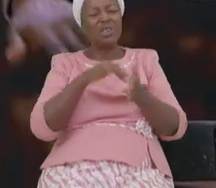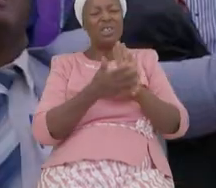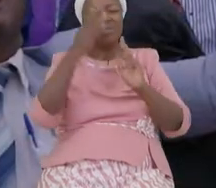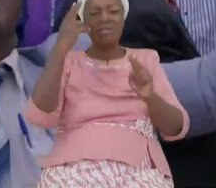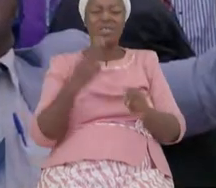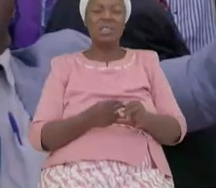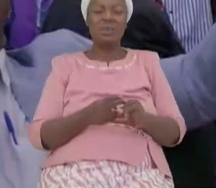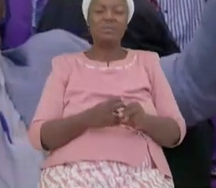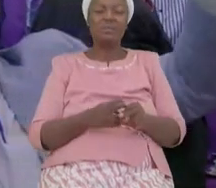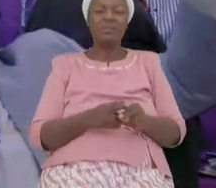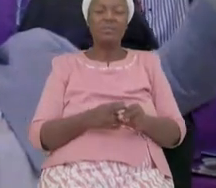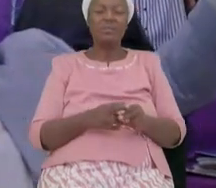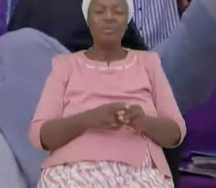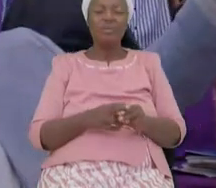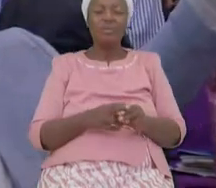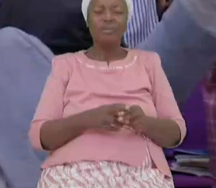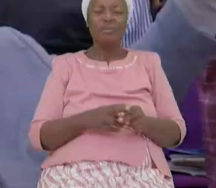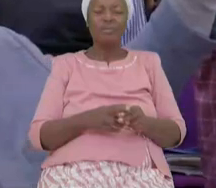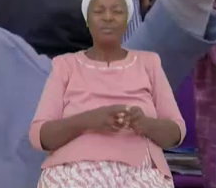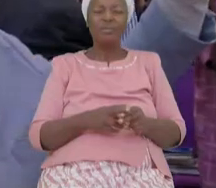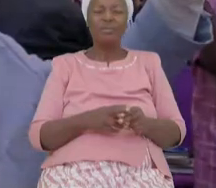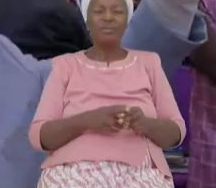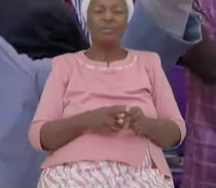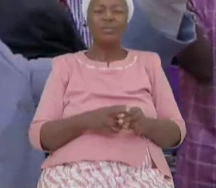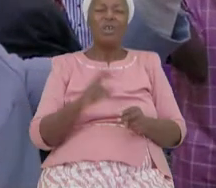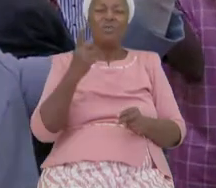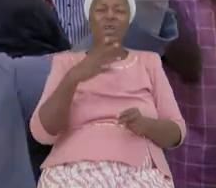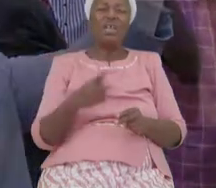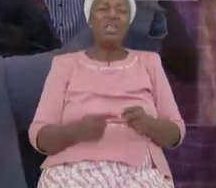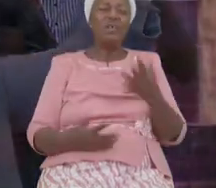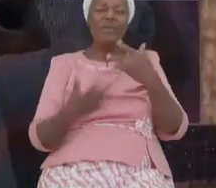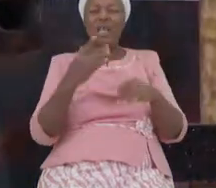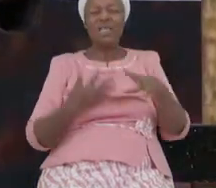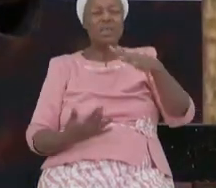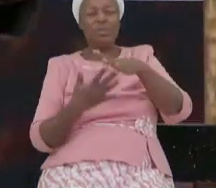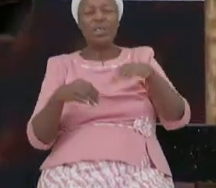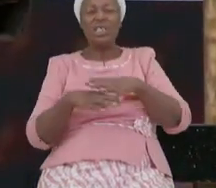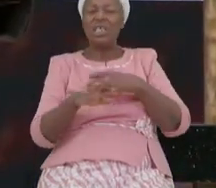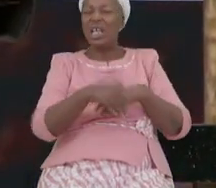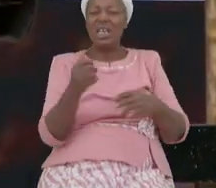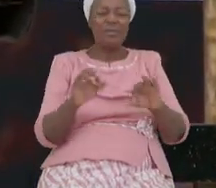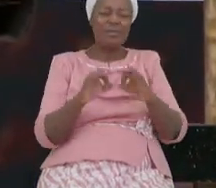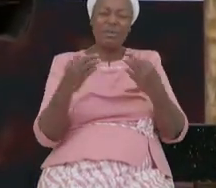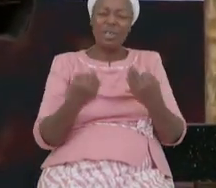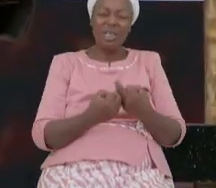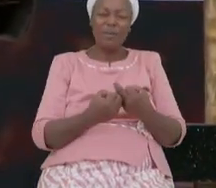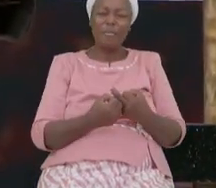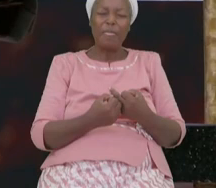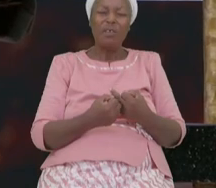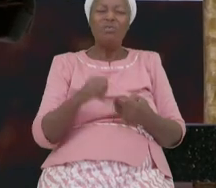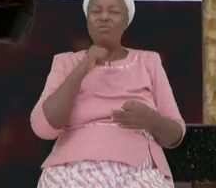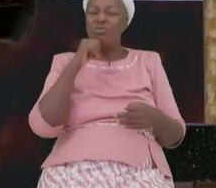Jesus' name. Where the fire is burning in any family,